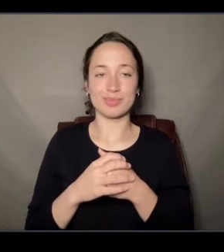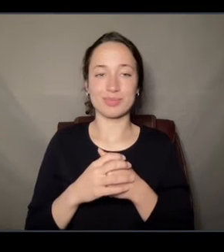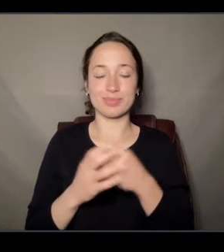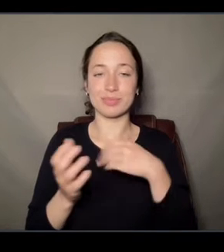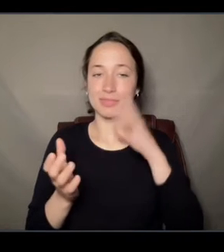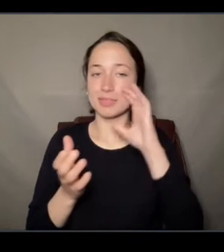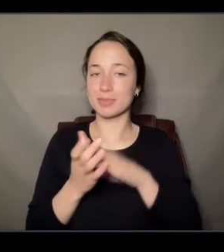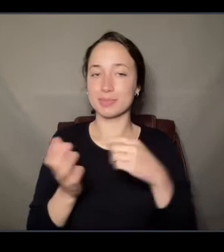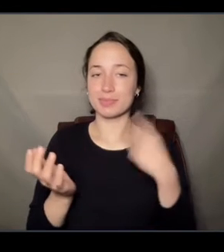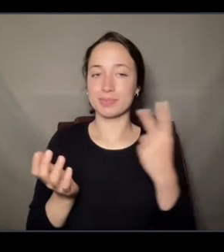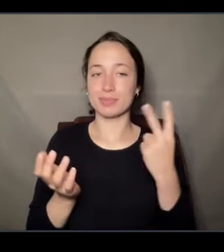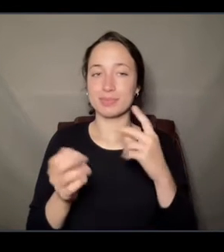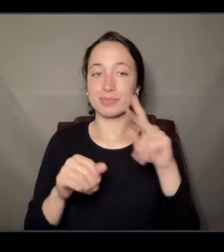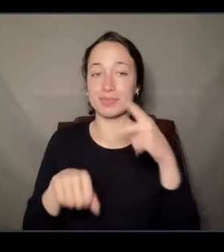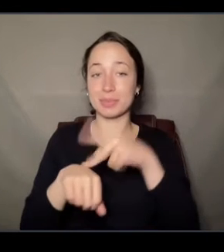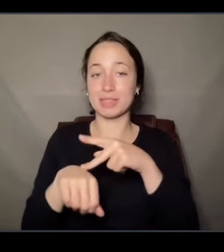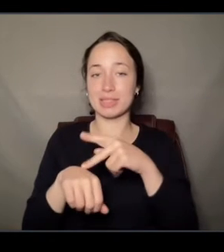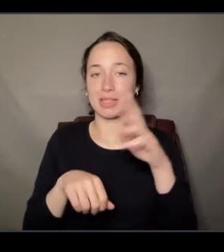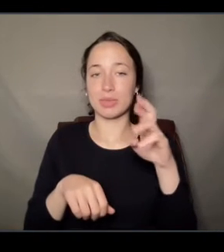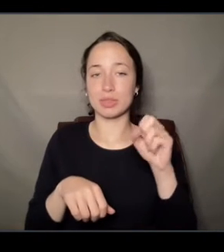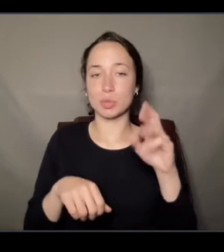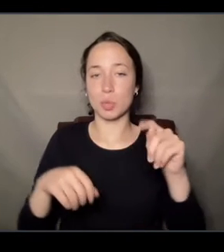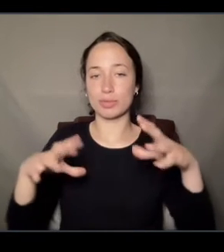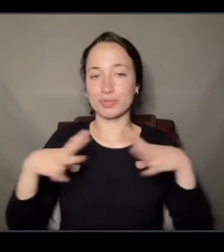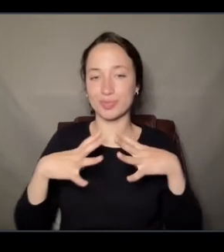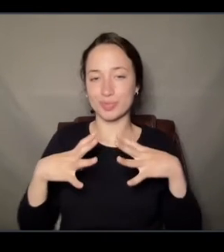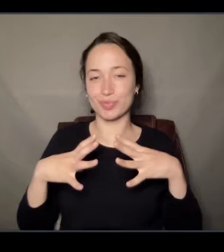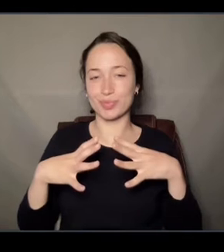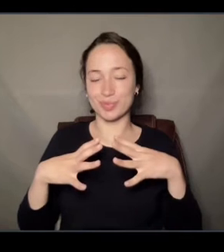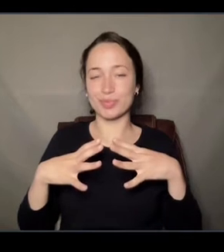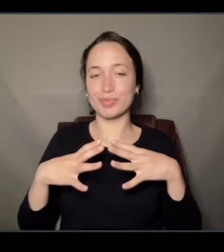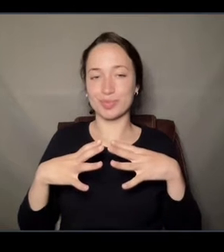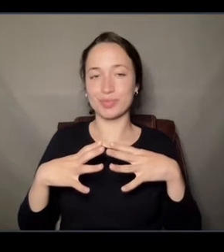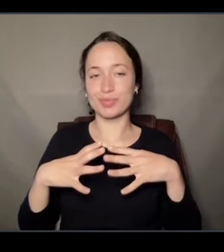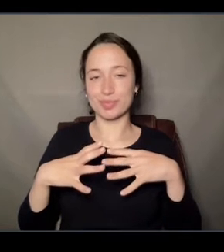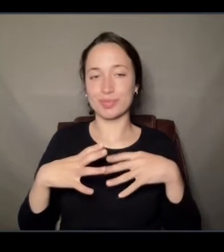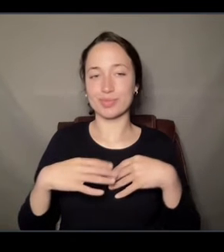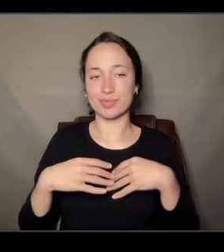And this is me with my husband, and we're in the Philippines at a resort.